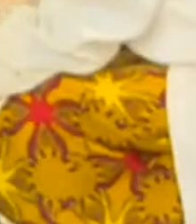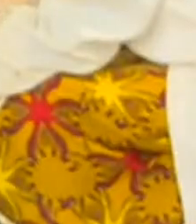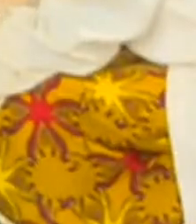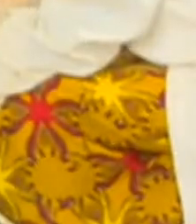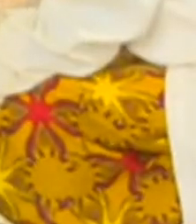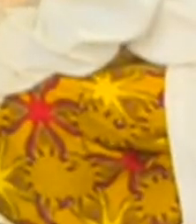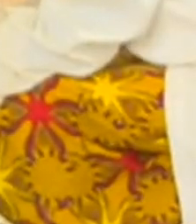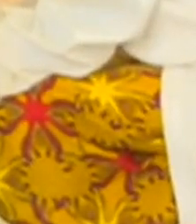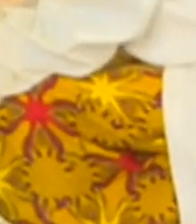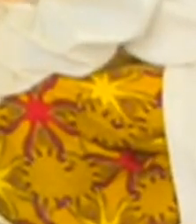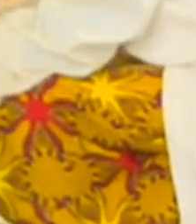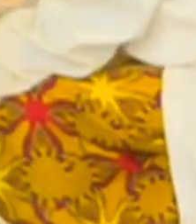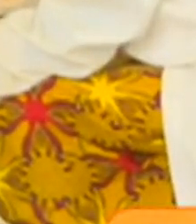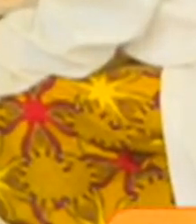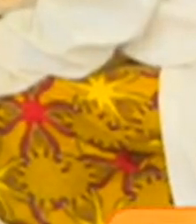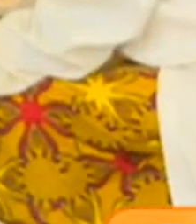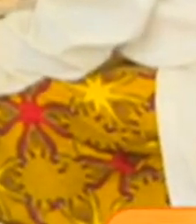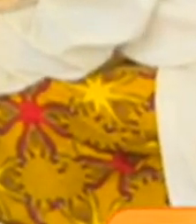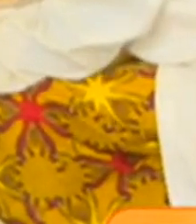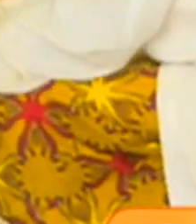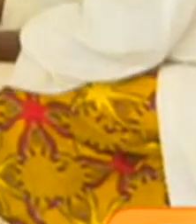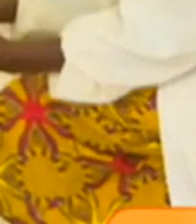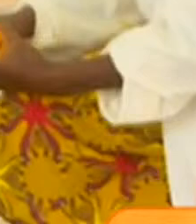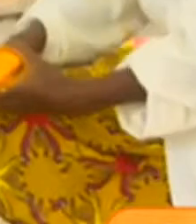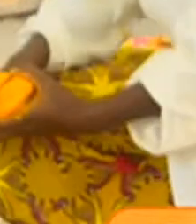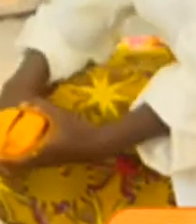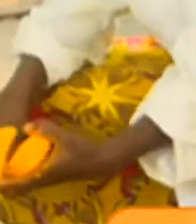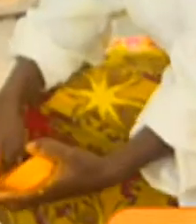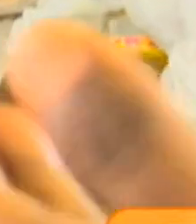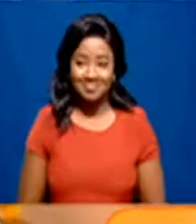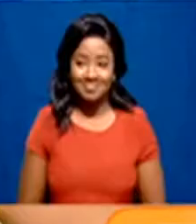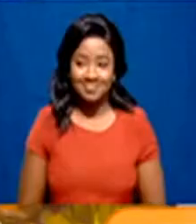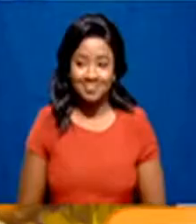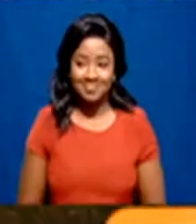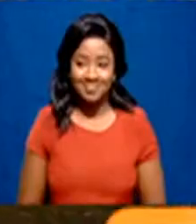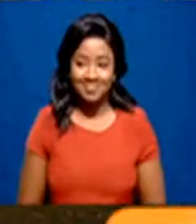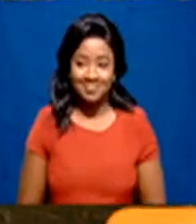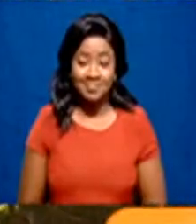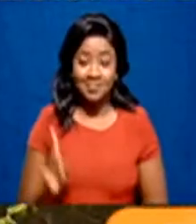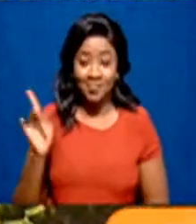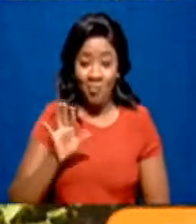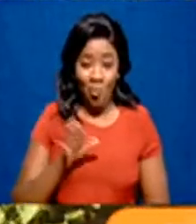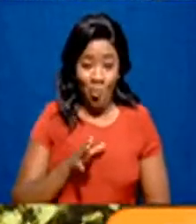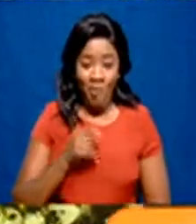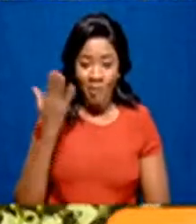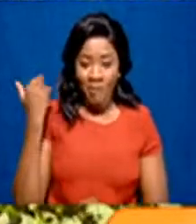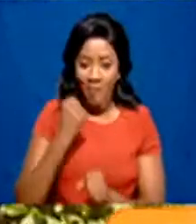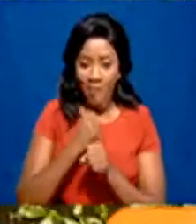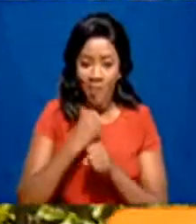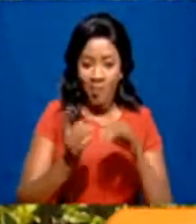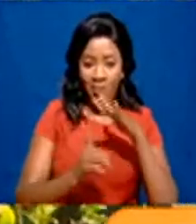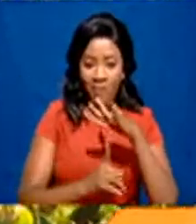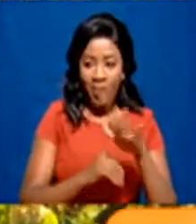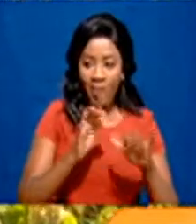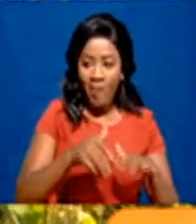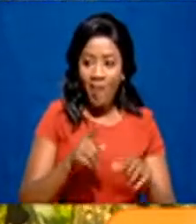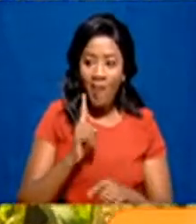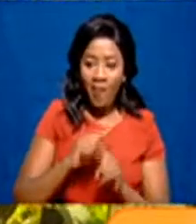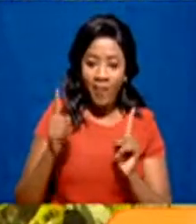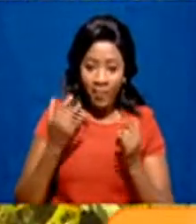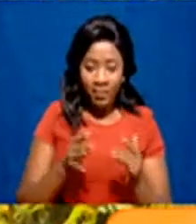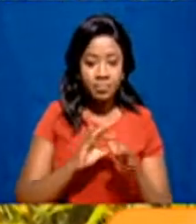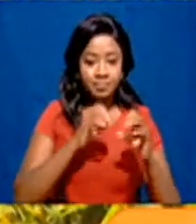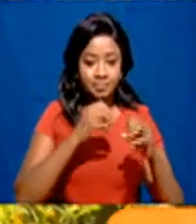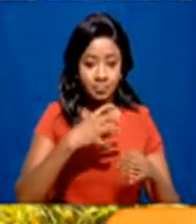When Elizabeth Nyamai resigned from her job in the Ministry of Agriculture to do farming, she invested in 4 acres of pumpkins in